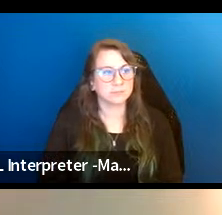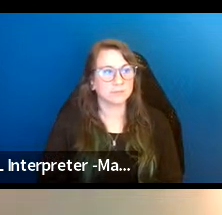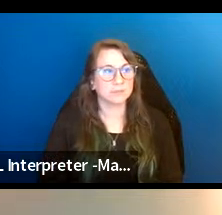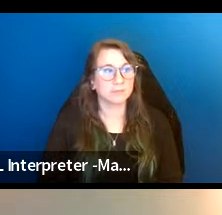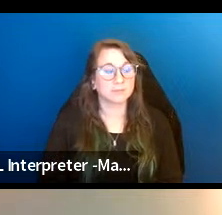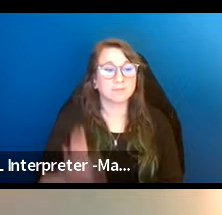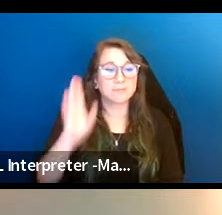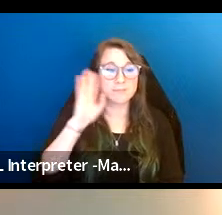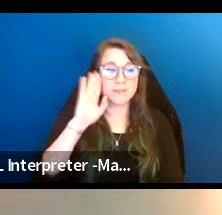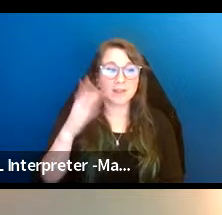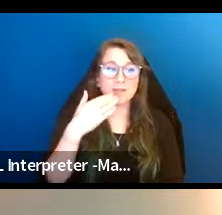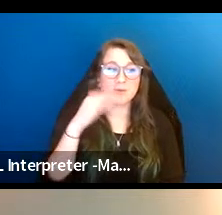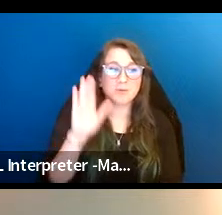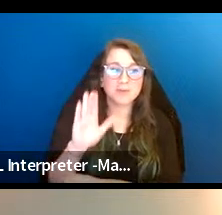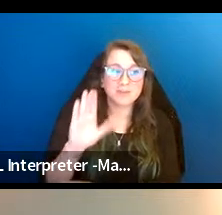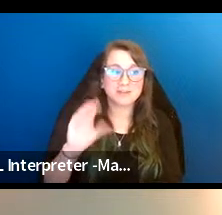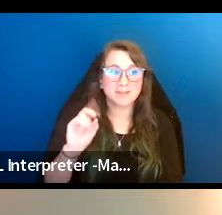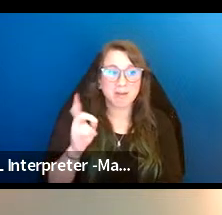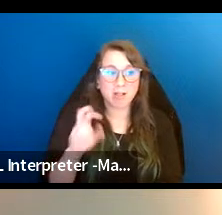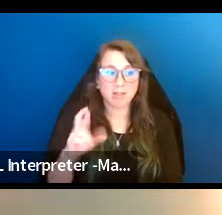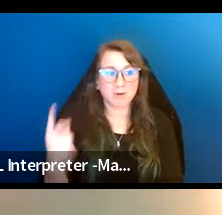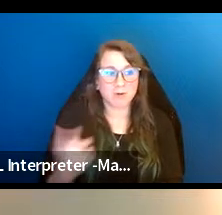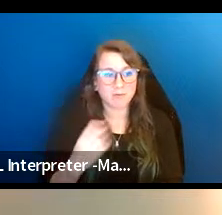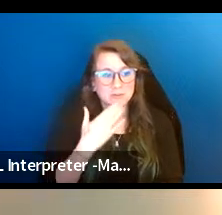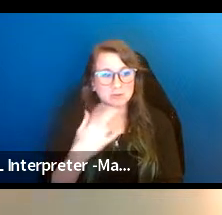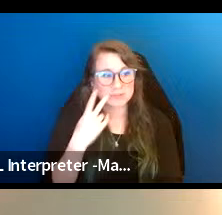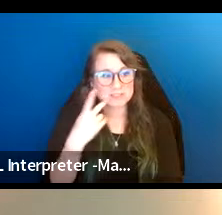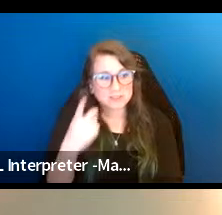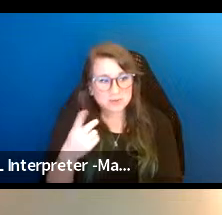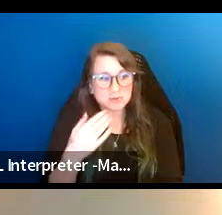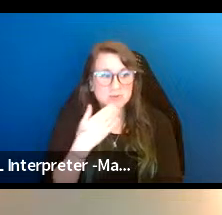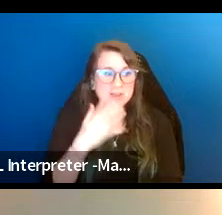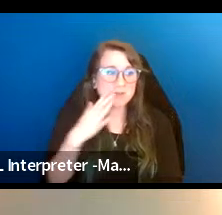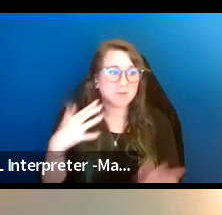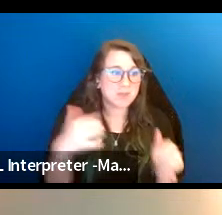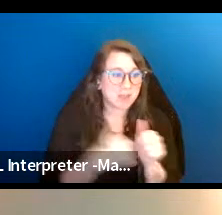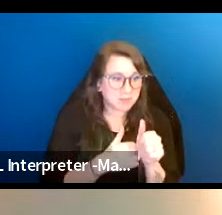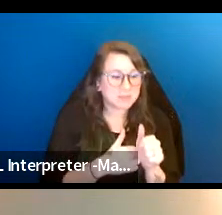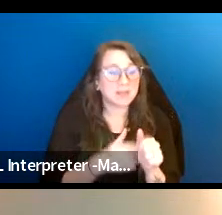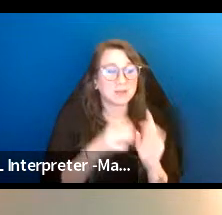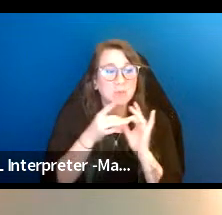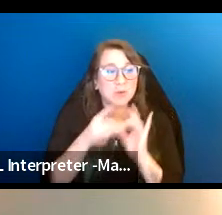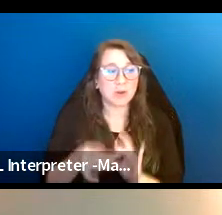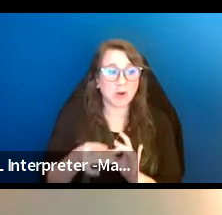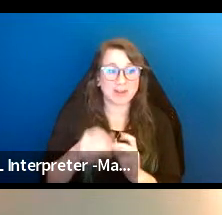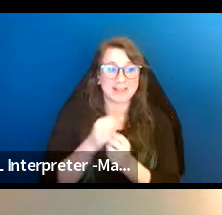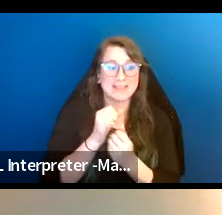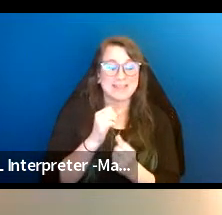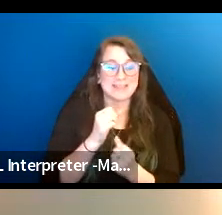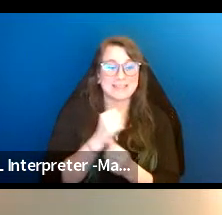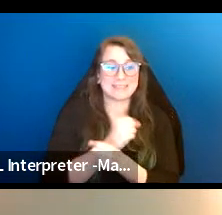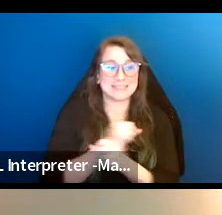Good evening, Mr. Stout. Always good to see you. Thank you for the updates. Regarding the Safety Bill